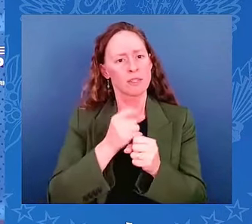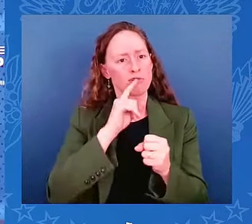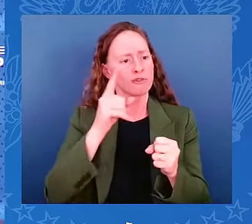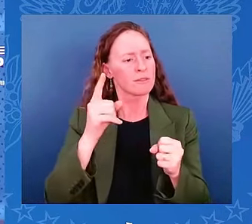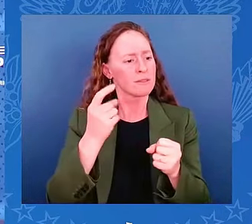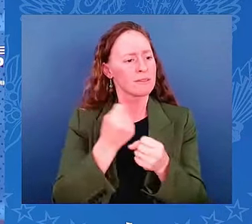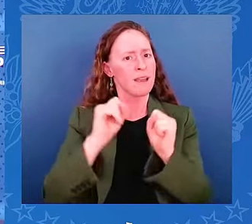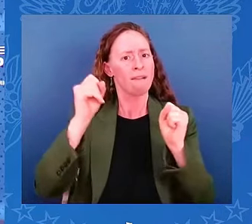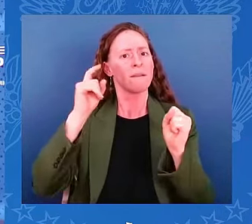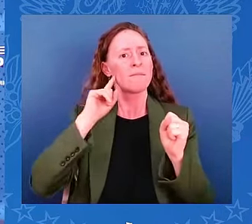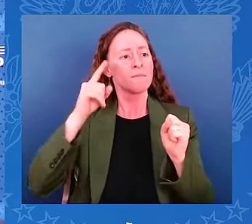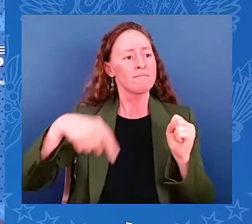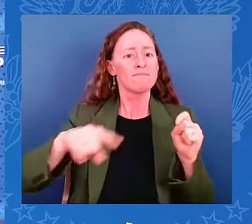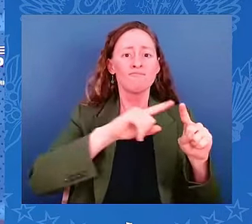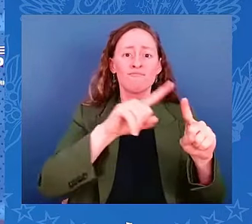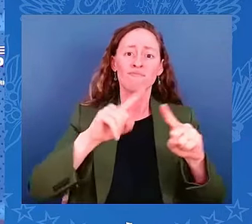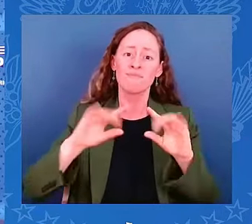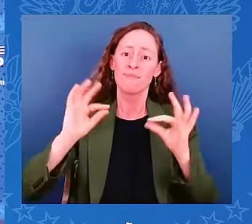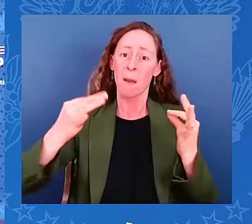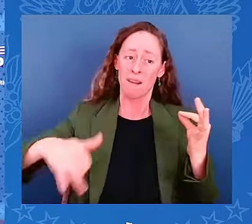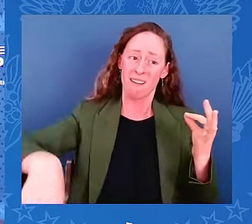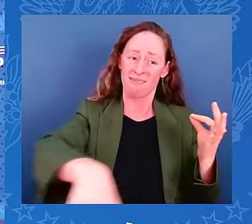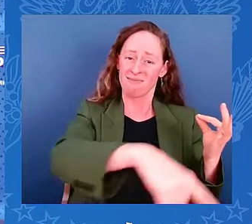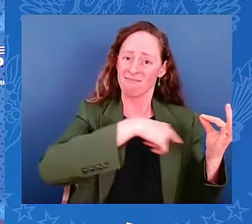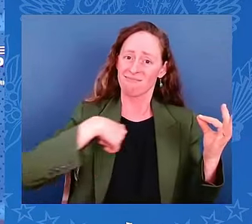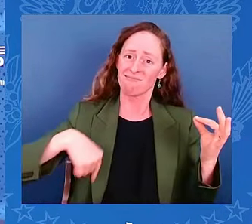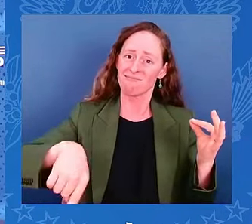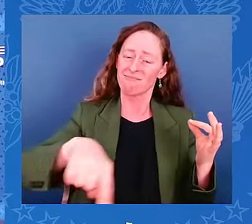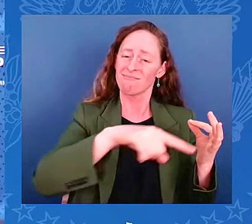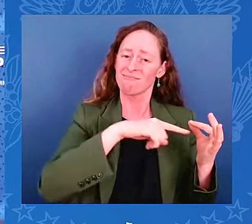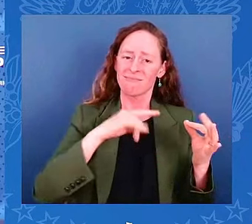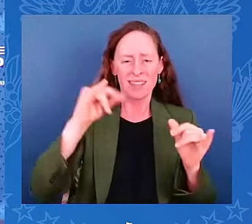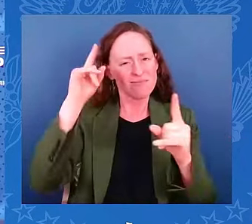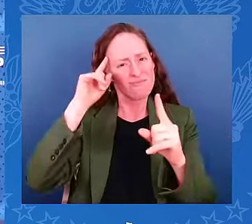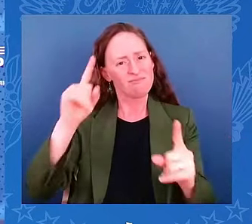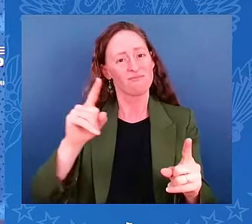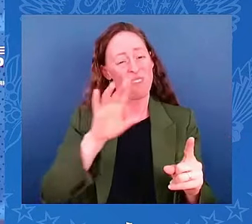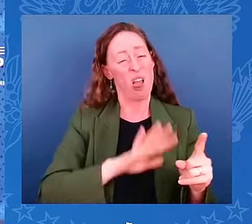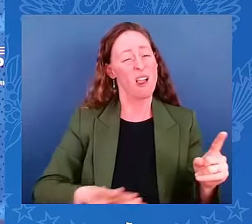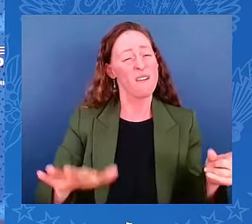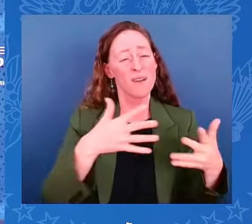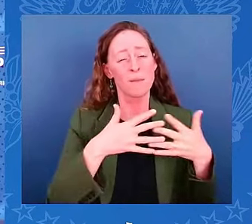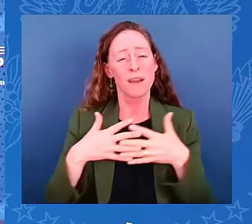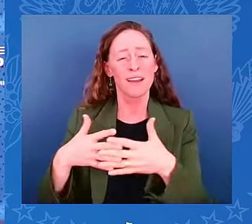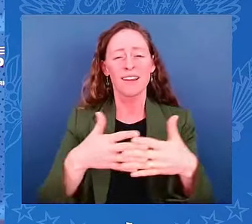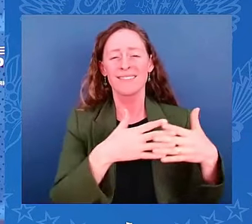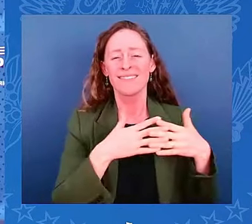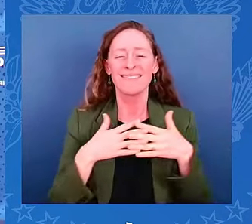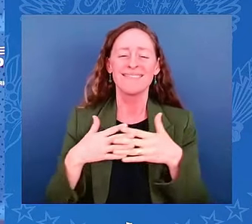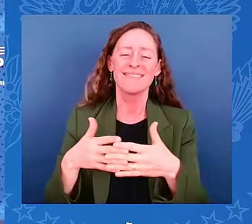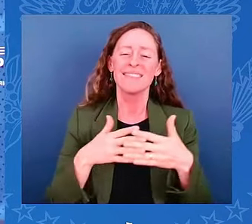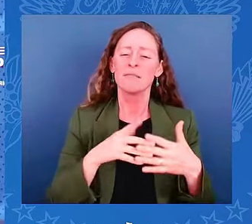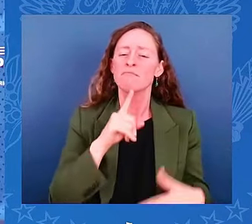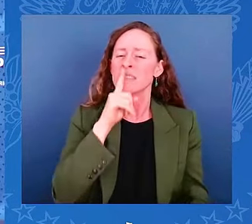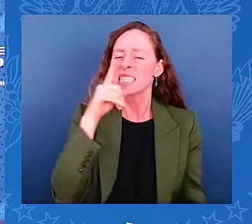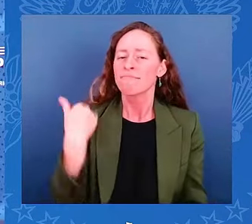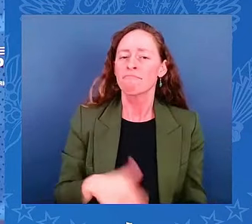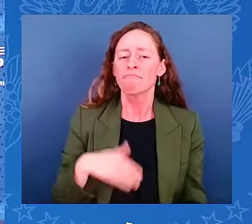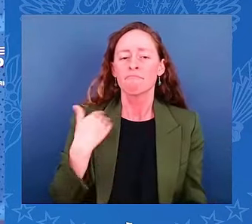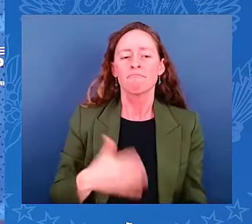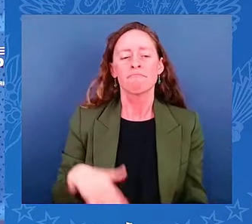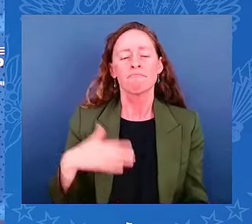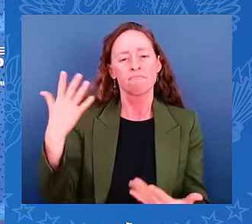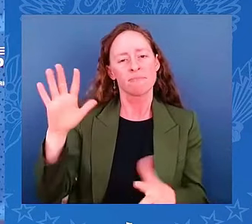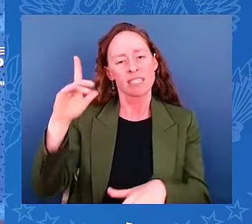And all across the country. And his lifelong dedication to a safer America means that